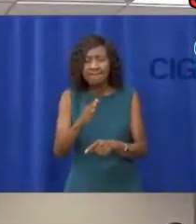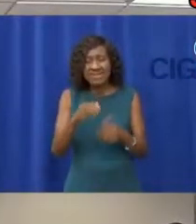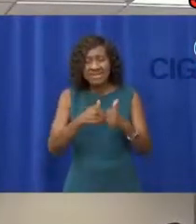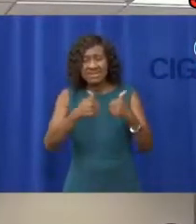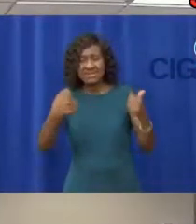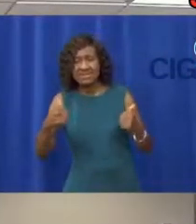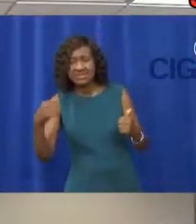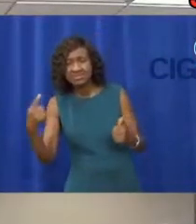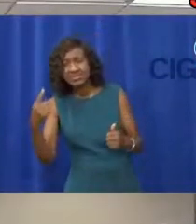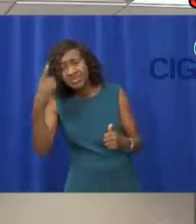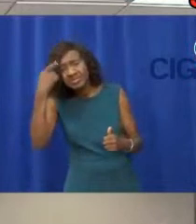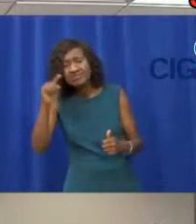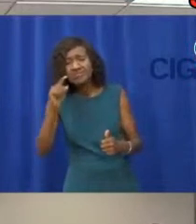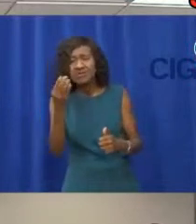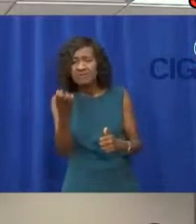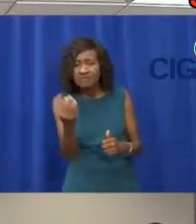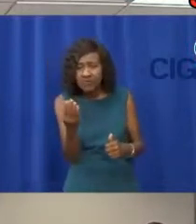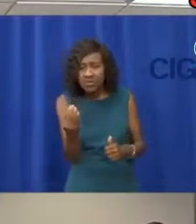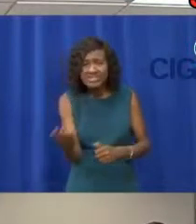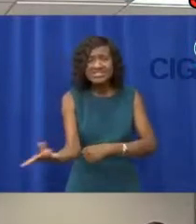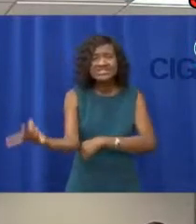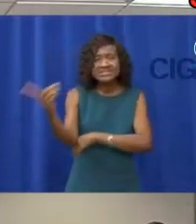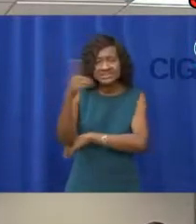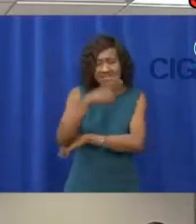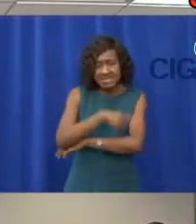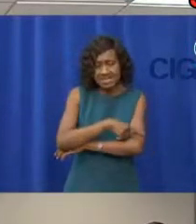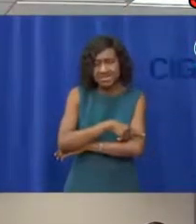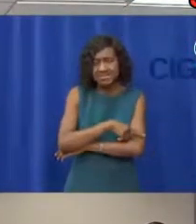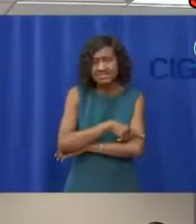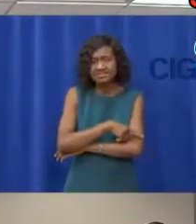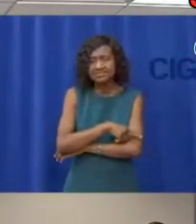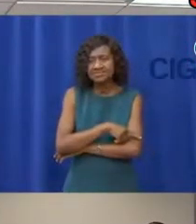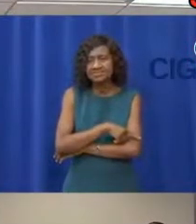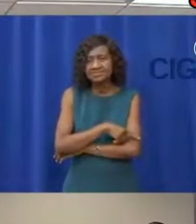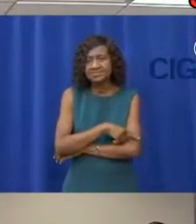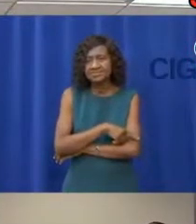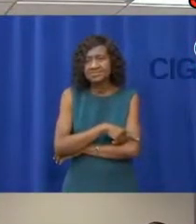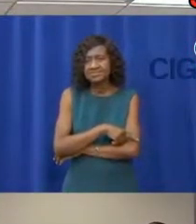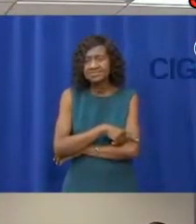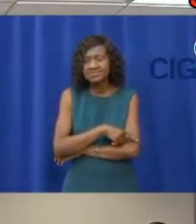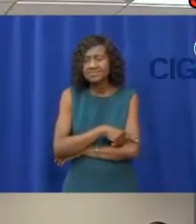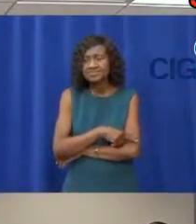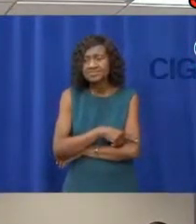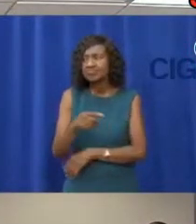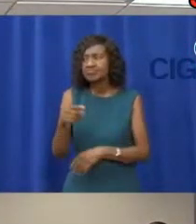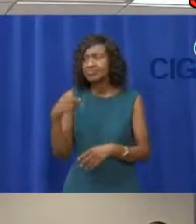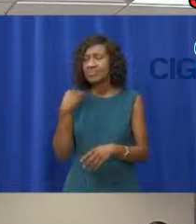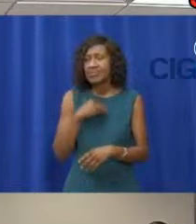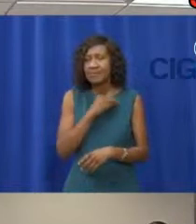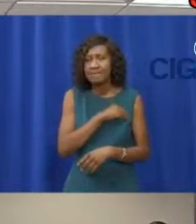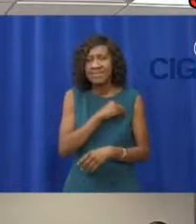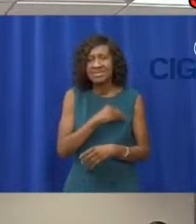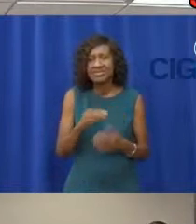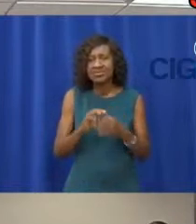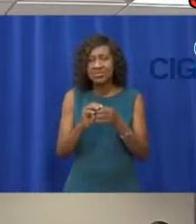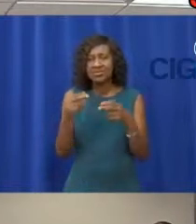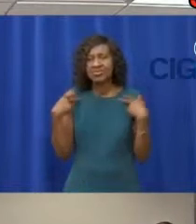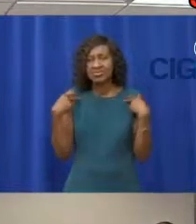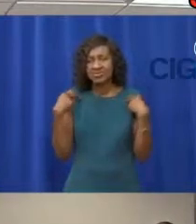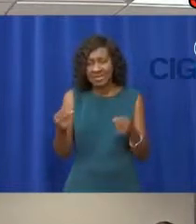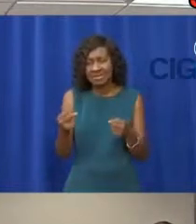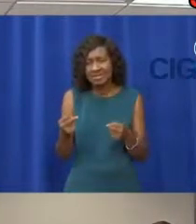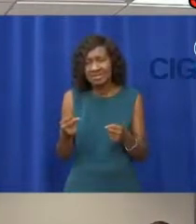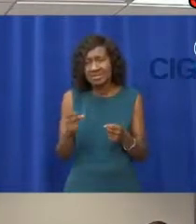I want to say, as Minister of Health, you know, when this first came up, you know, it raised a red flag, and we see